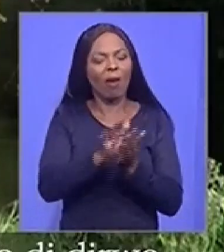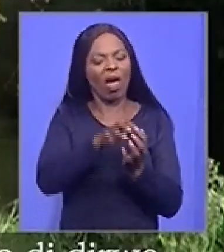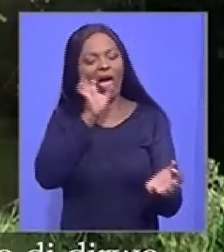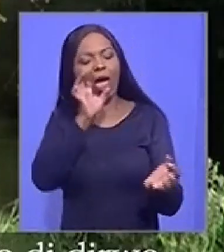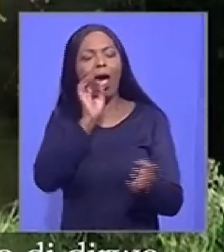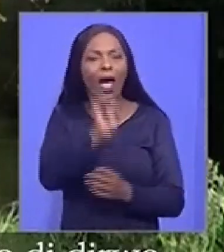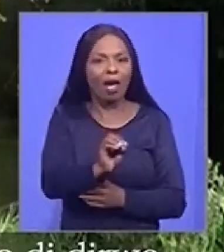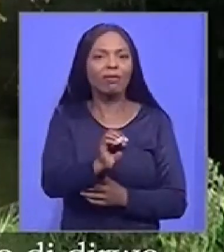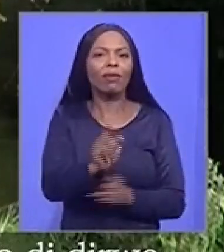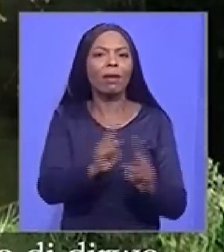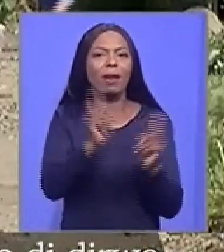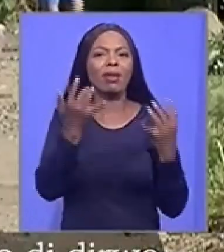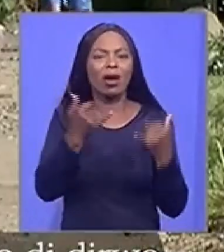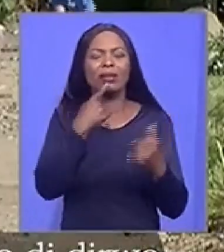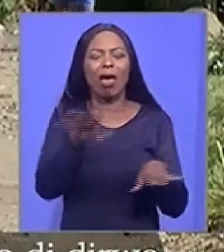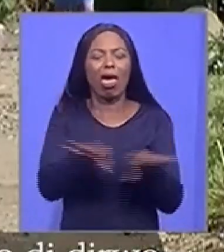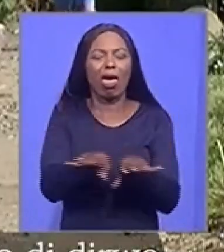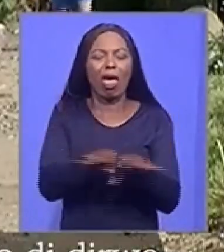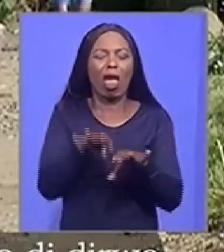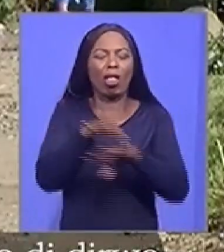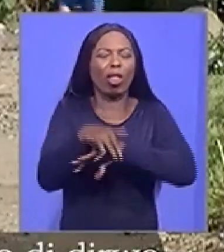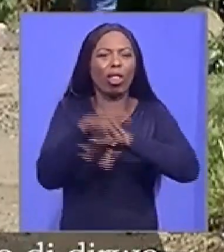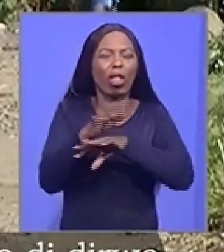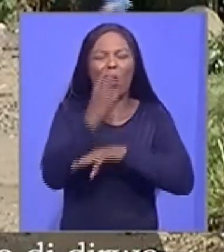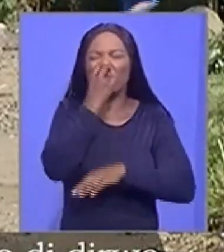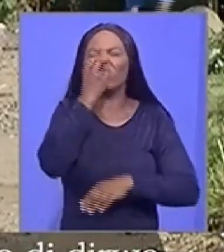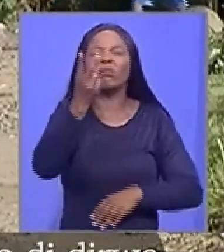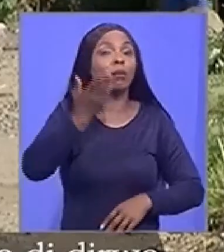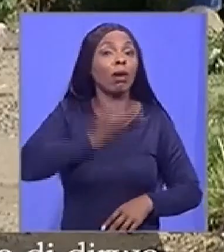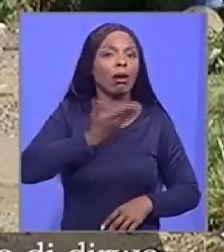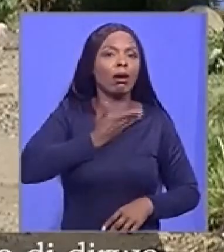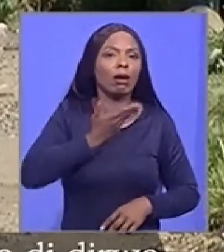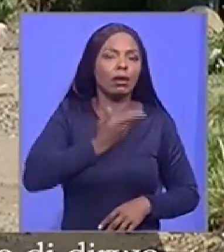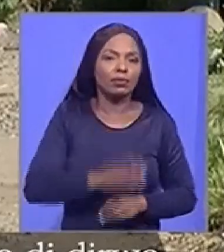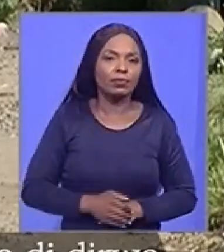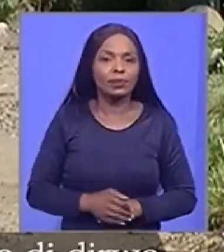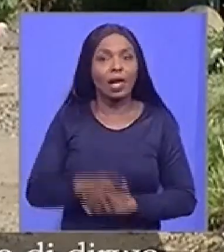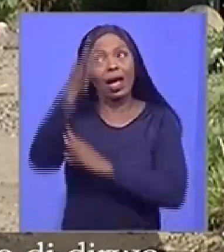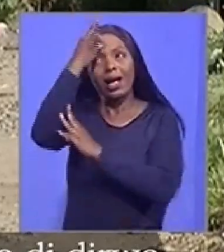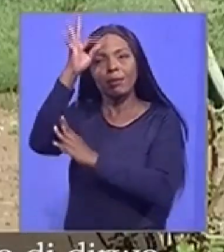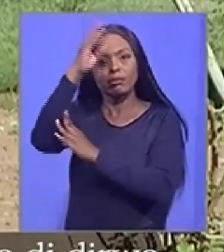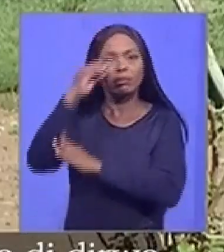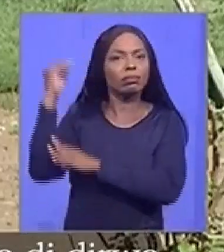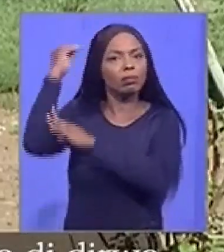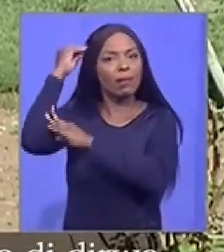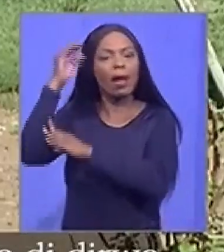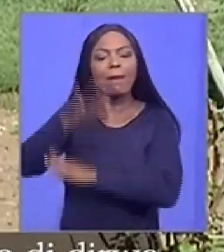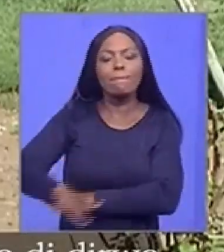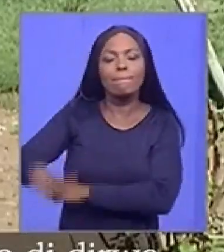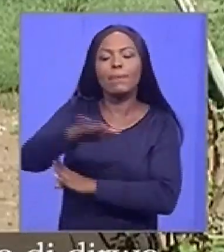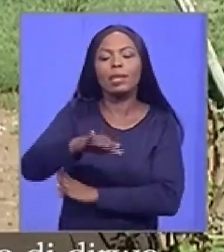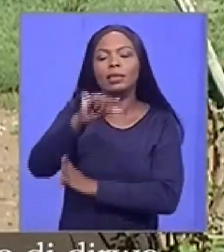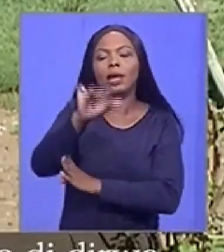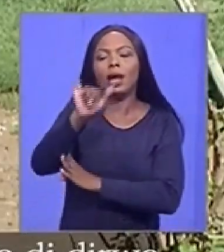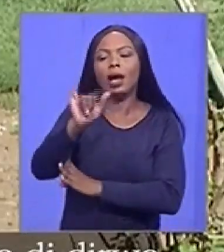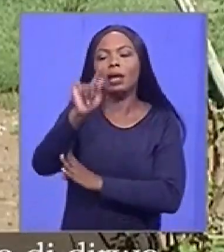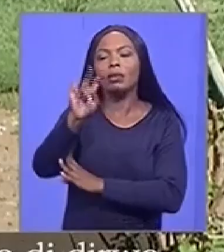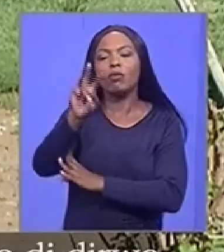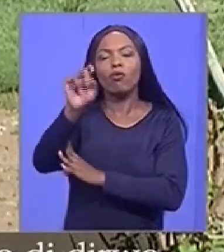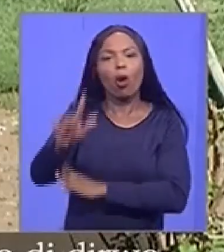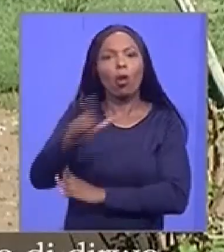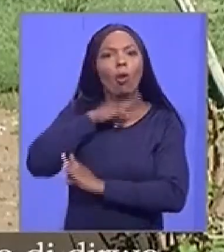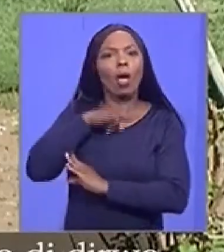go itshokela monkgo wa kelelo ya kgelelo leswe. Government should come to a point whereby they recognize Hatfall. We've been staying here. Other people came here in